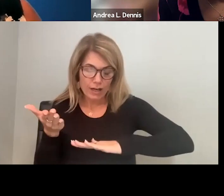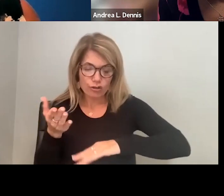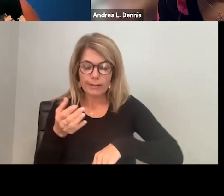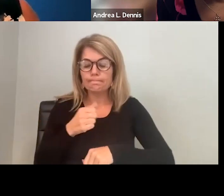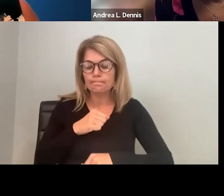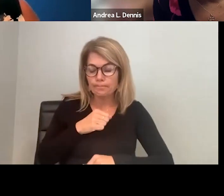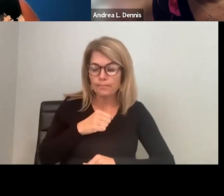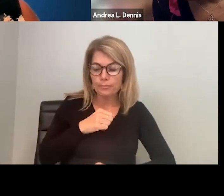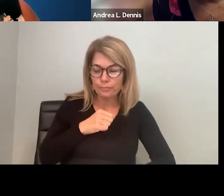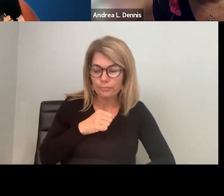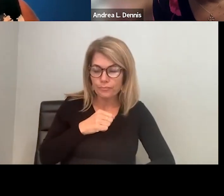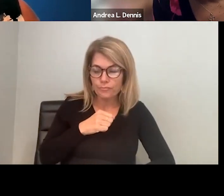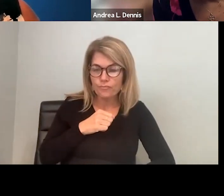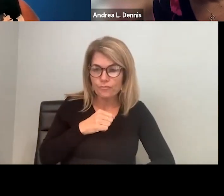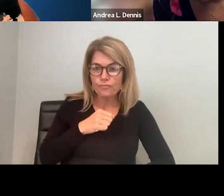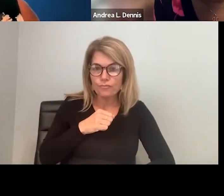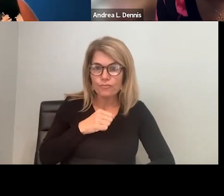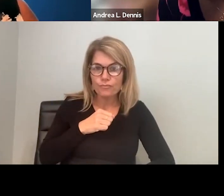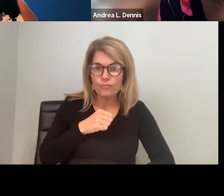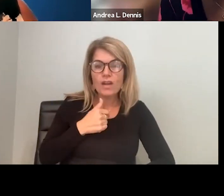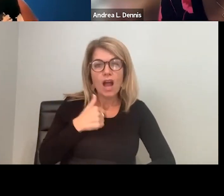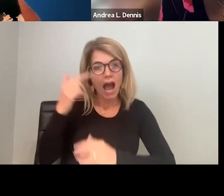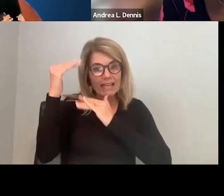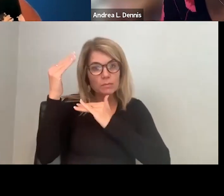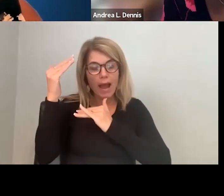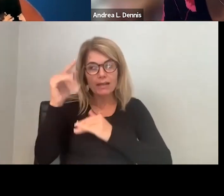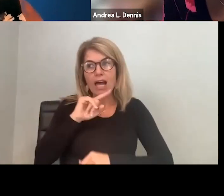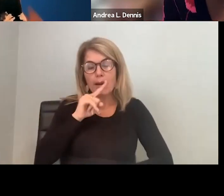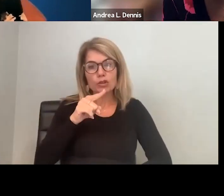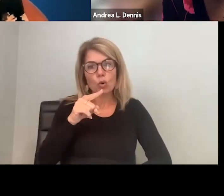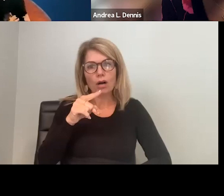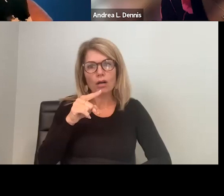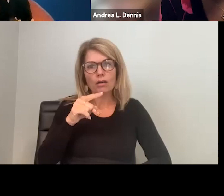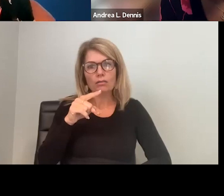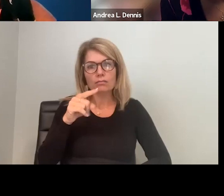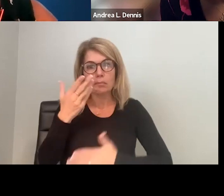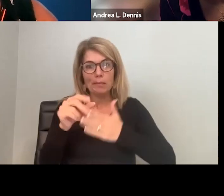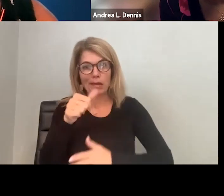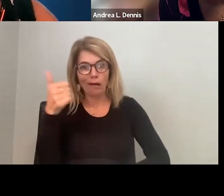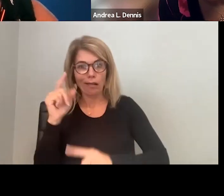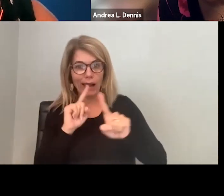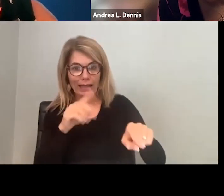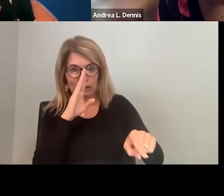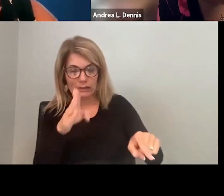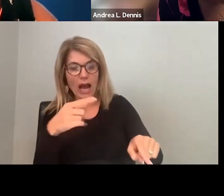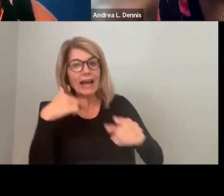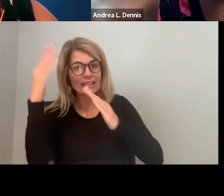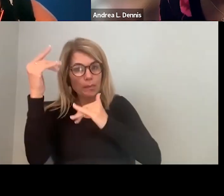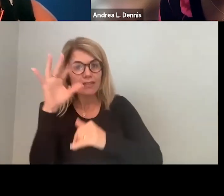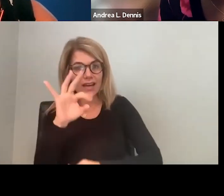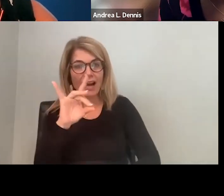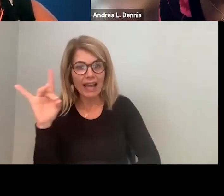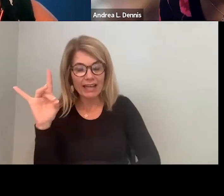so I do expect, and I'm sure that others here could answer more directly, but I do expect that 988